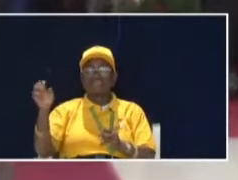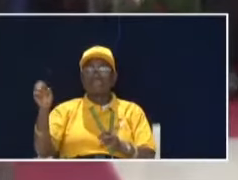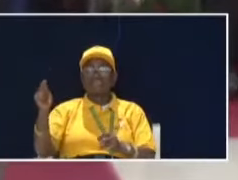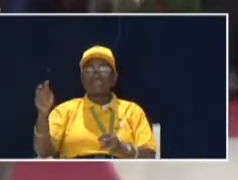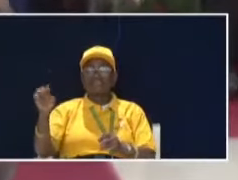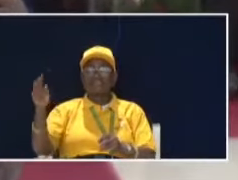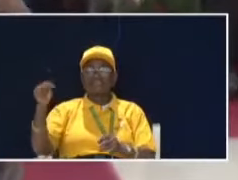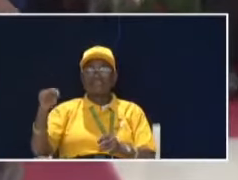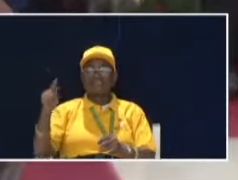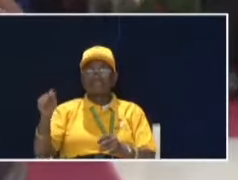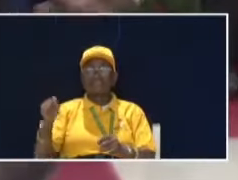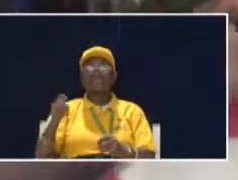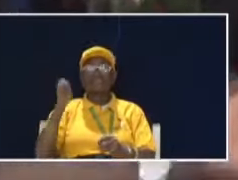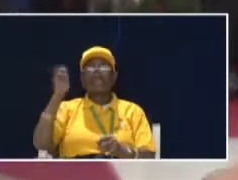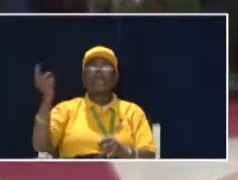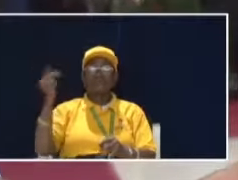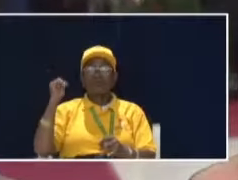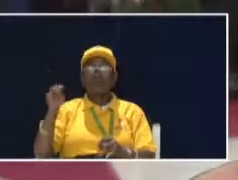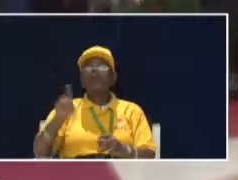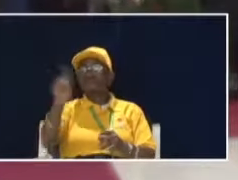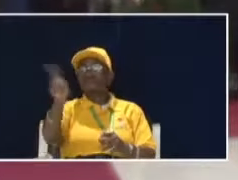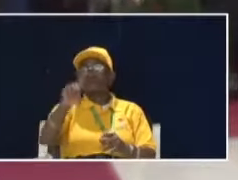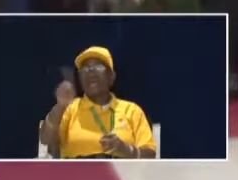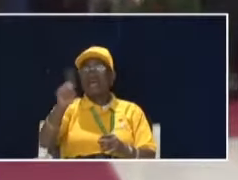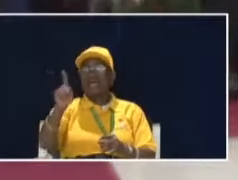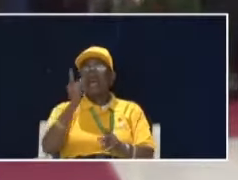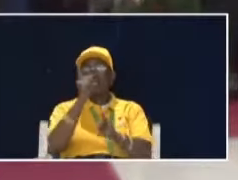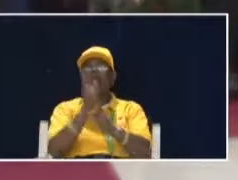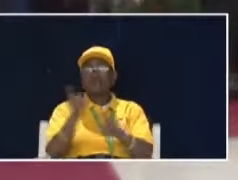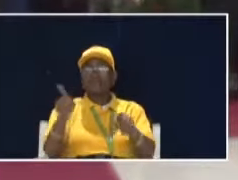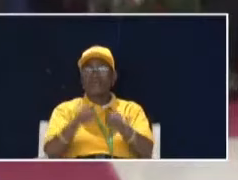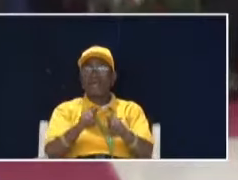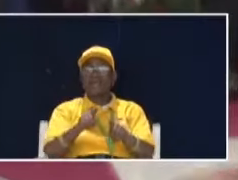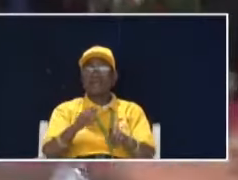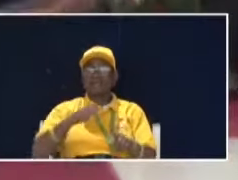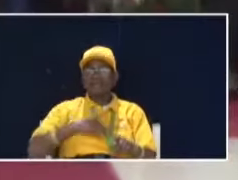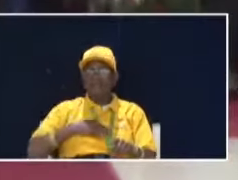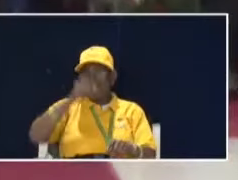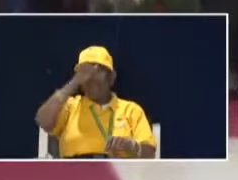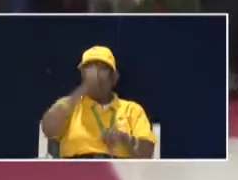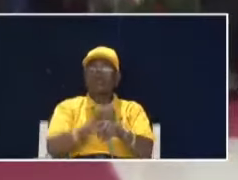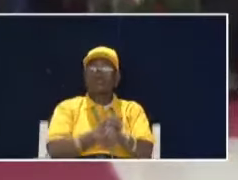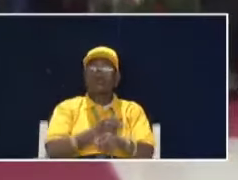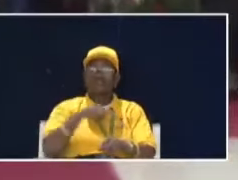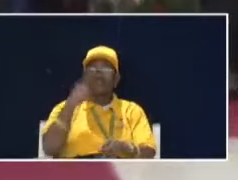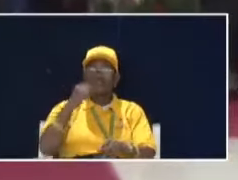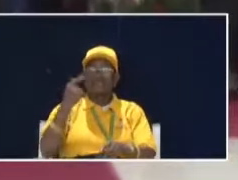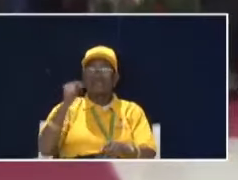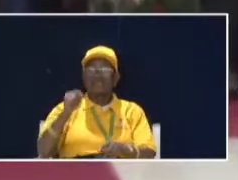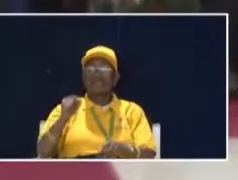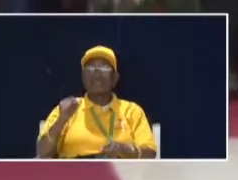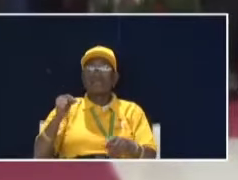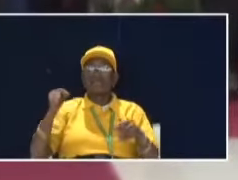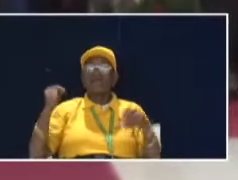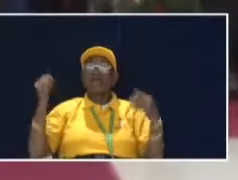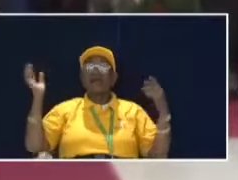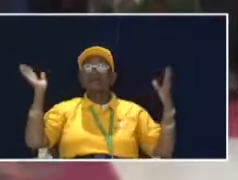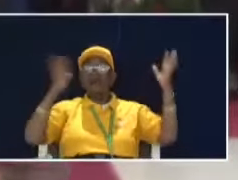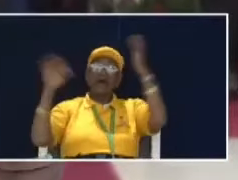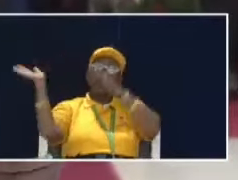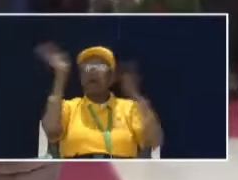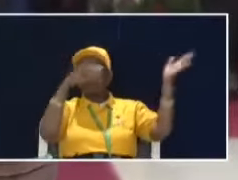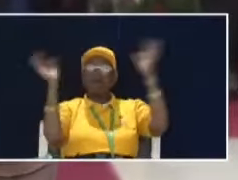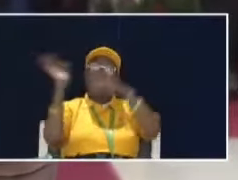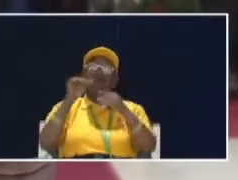It was where, just like my son said, the wind can touch him when the wind is blowing past.